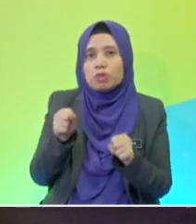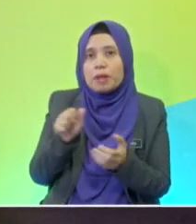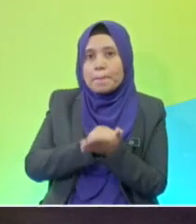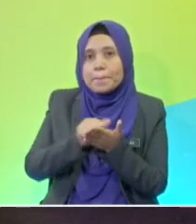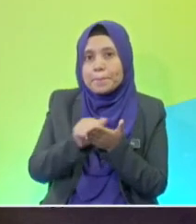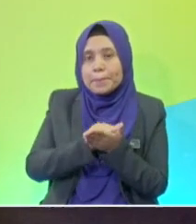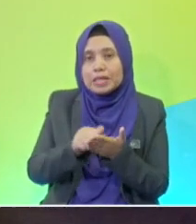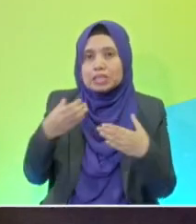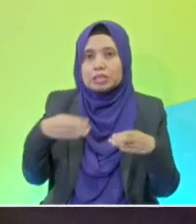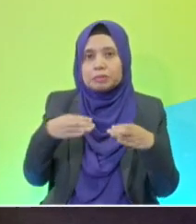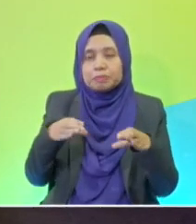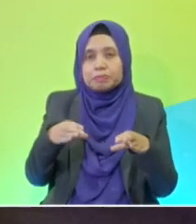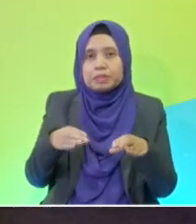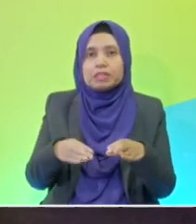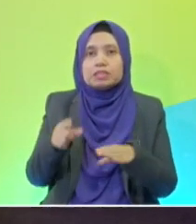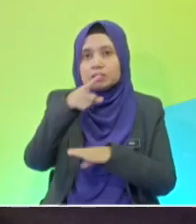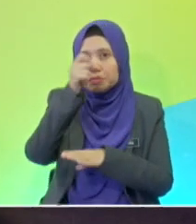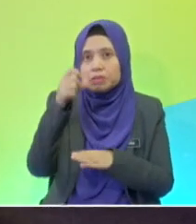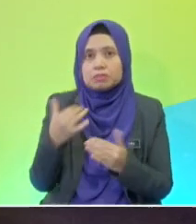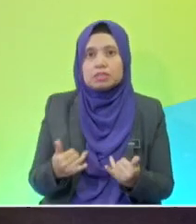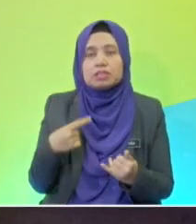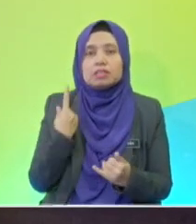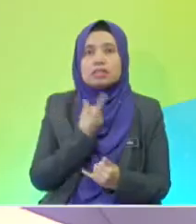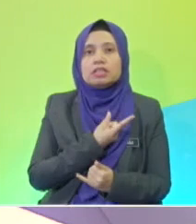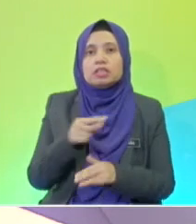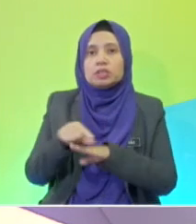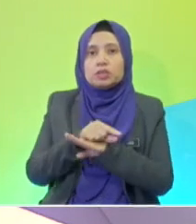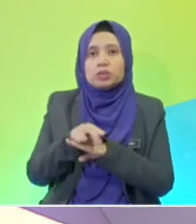the laptop. Yeah, laptop, the desktop.